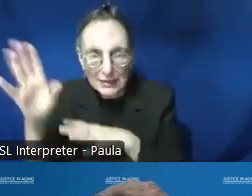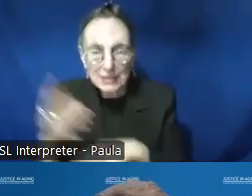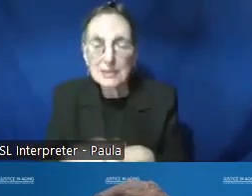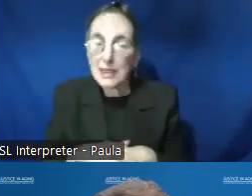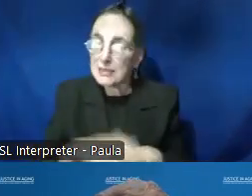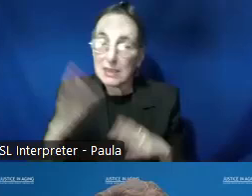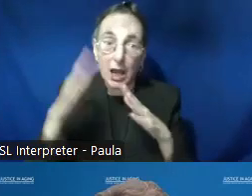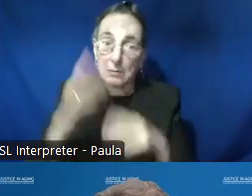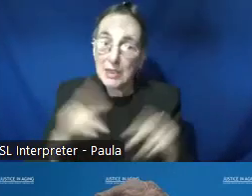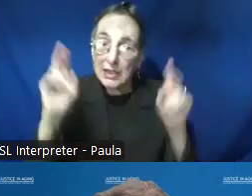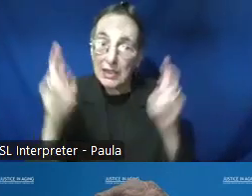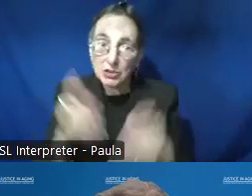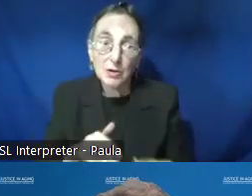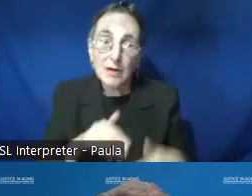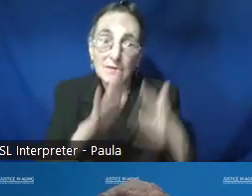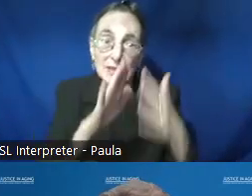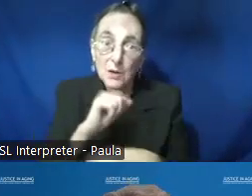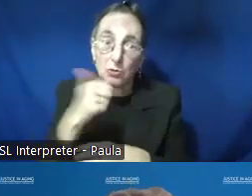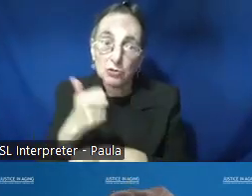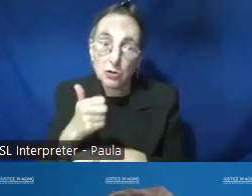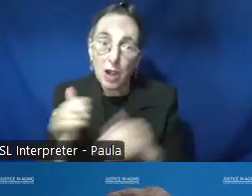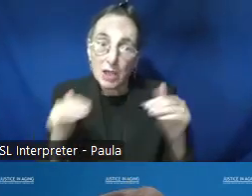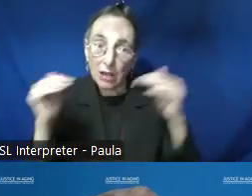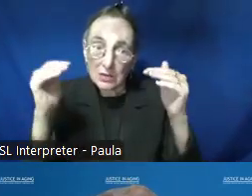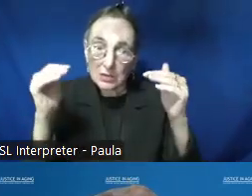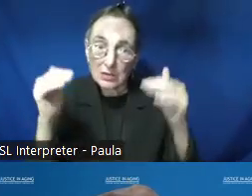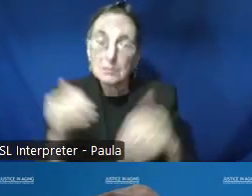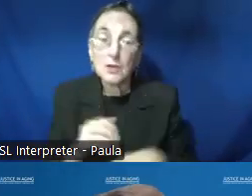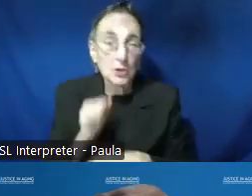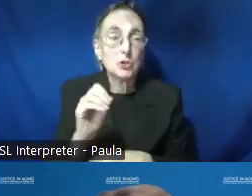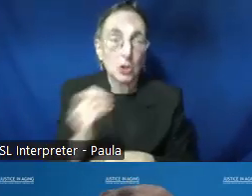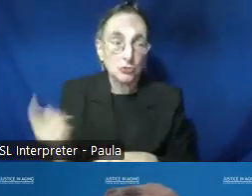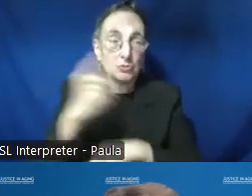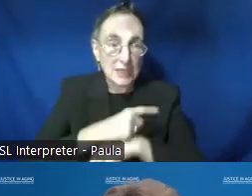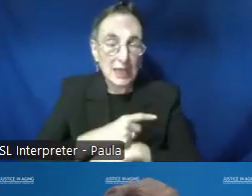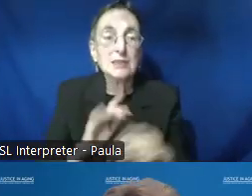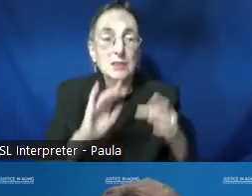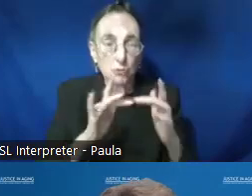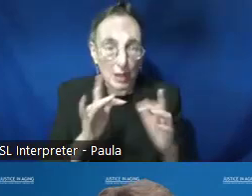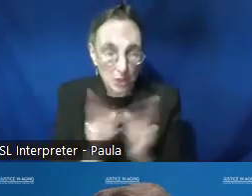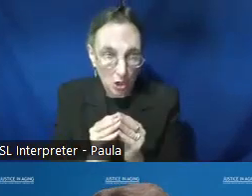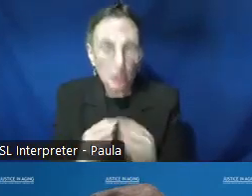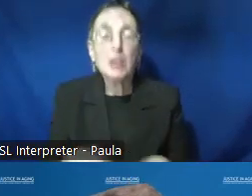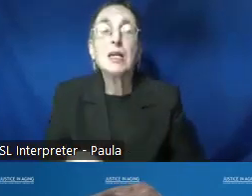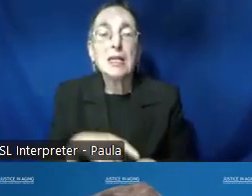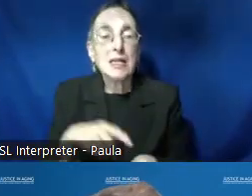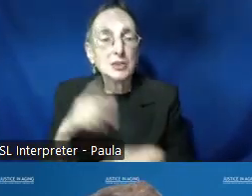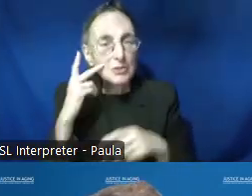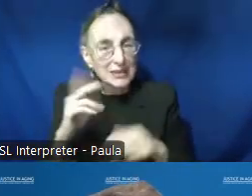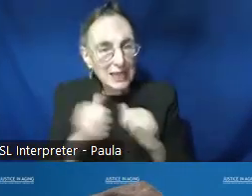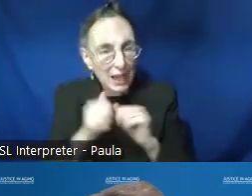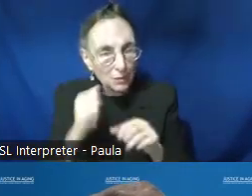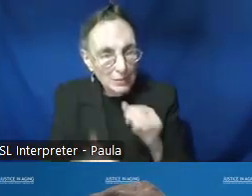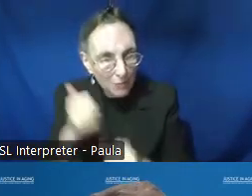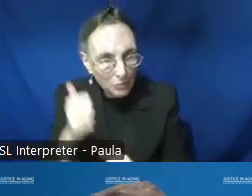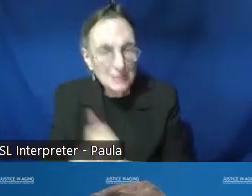older adults in their communities. And so today's webinar is to look at how we most effectively